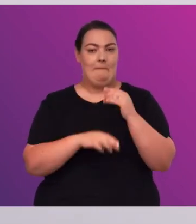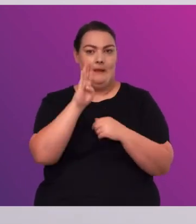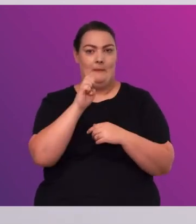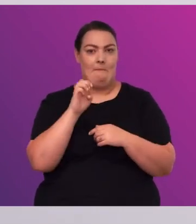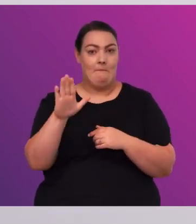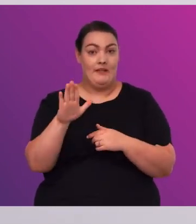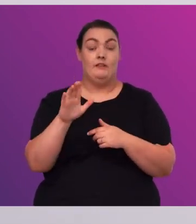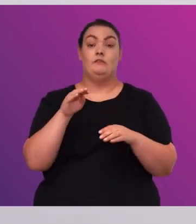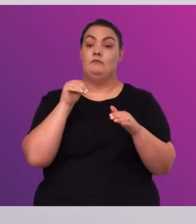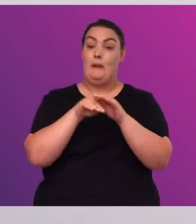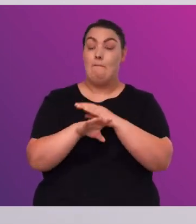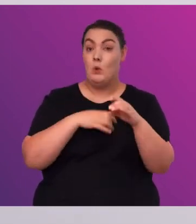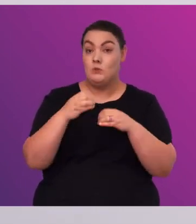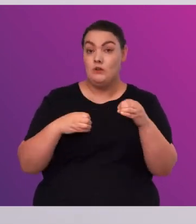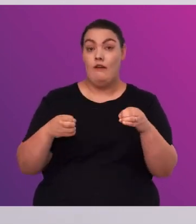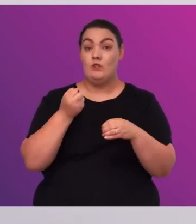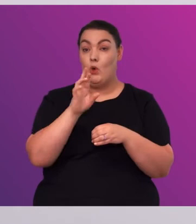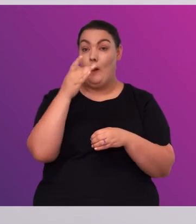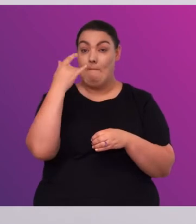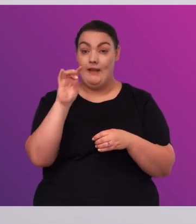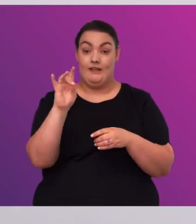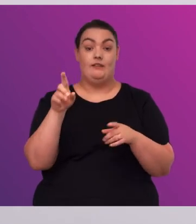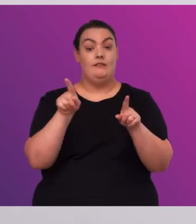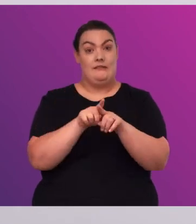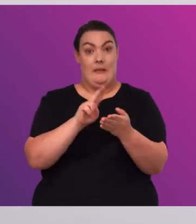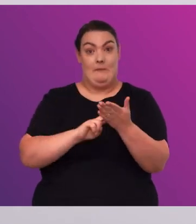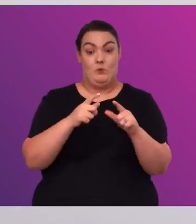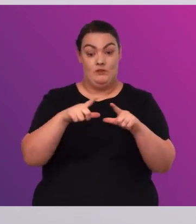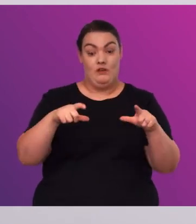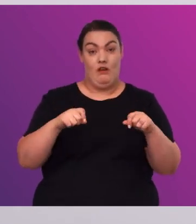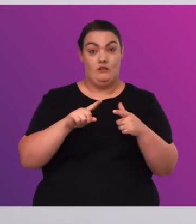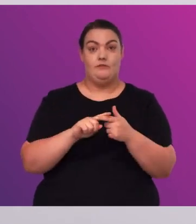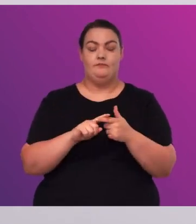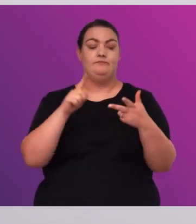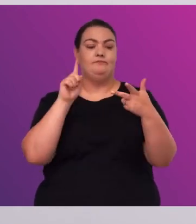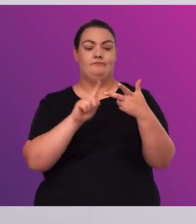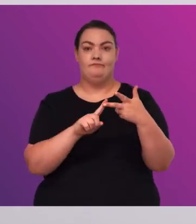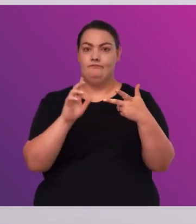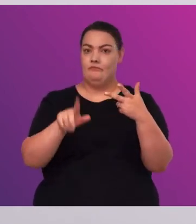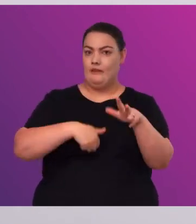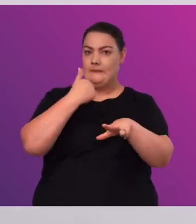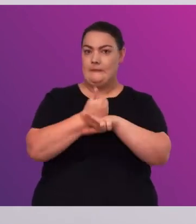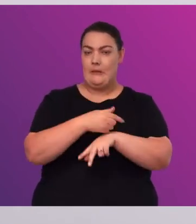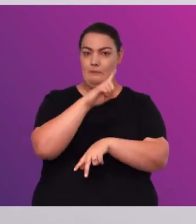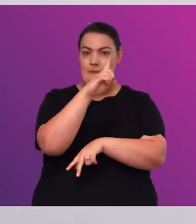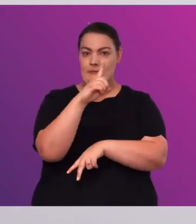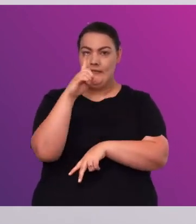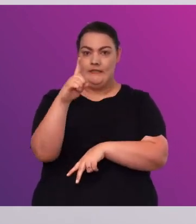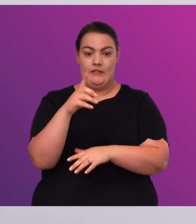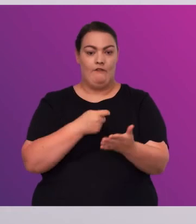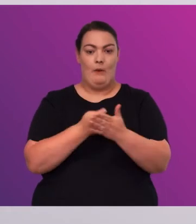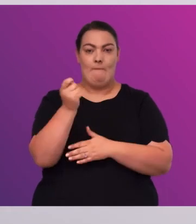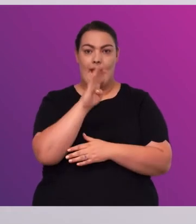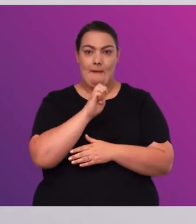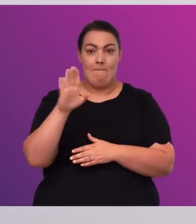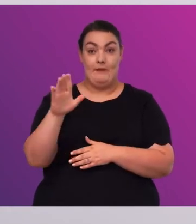bills at the post office or bank using your debit card. Number three, setting up a direct debit to